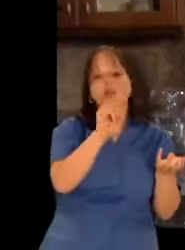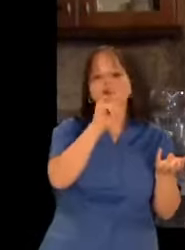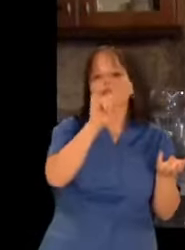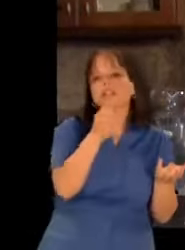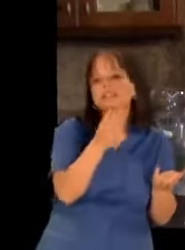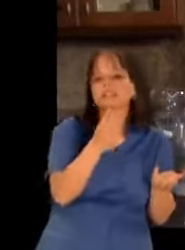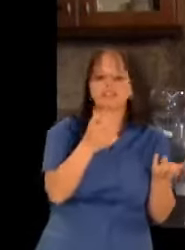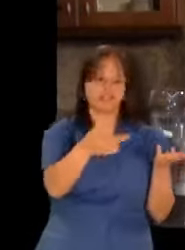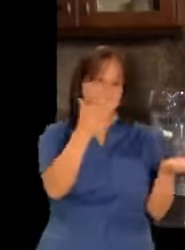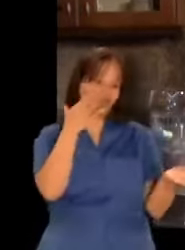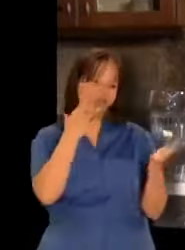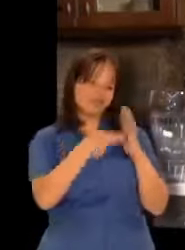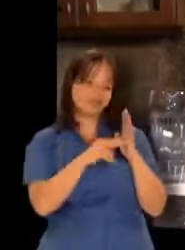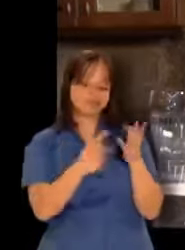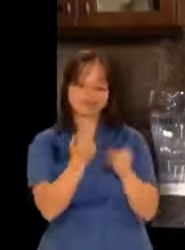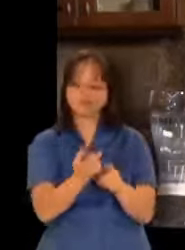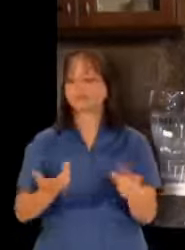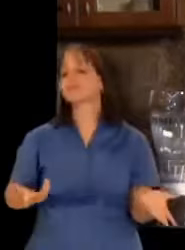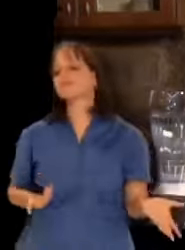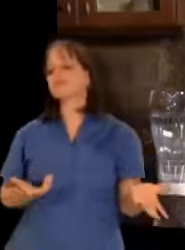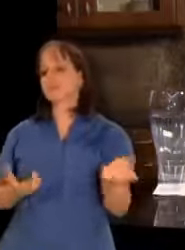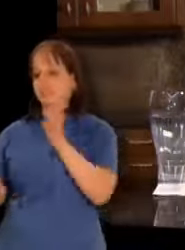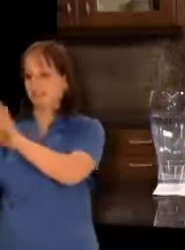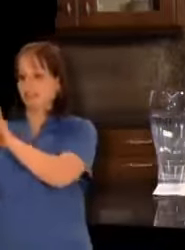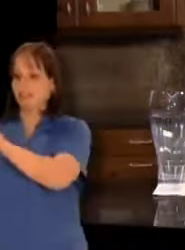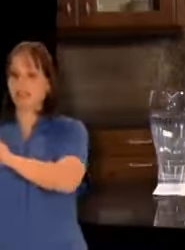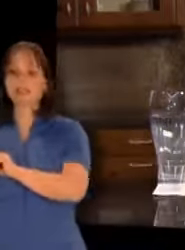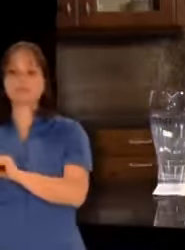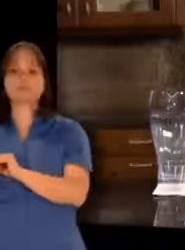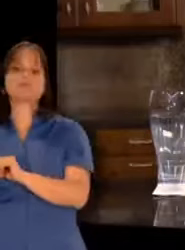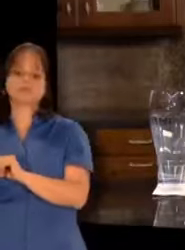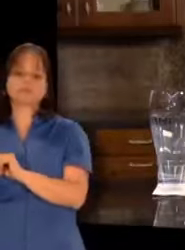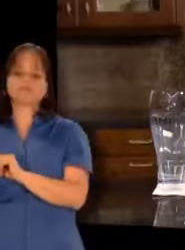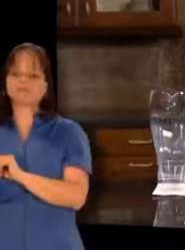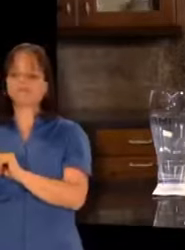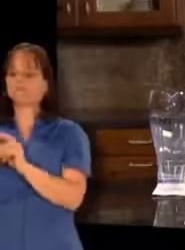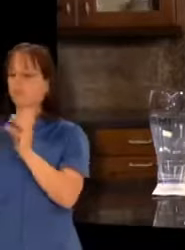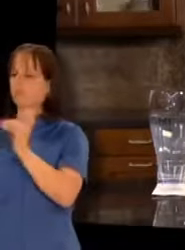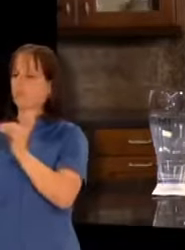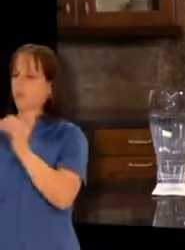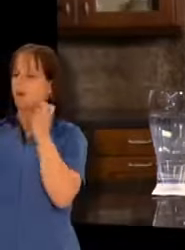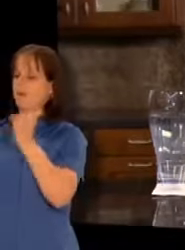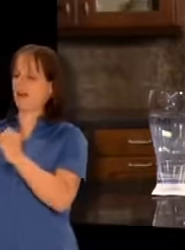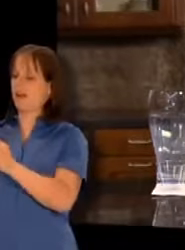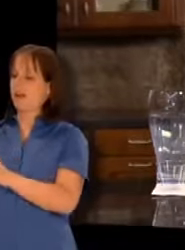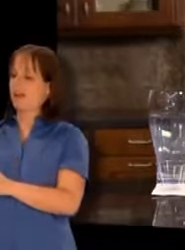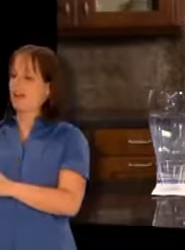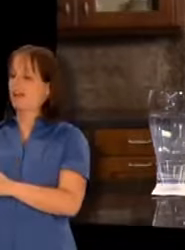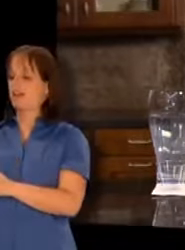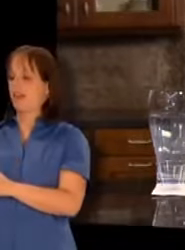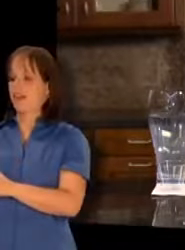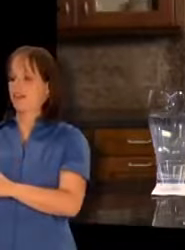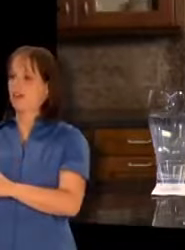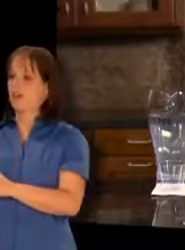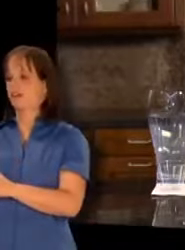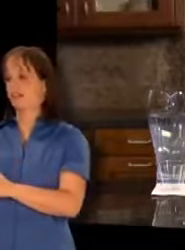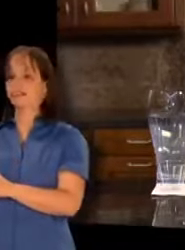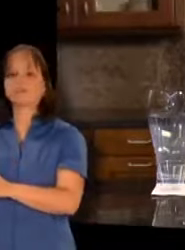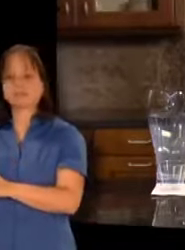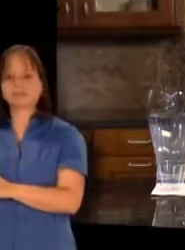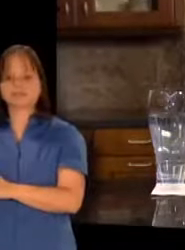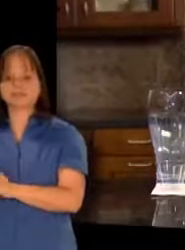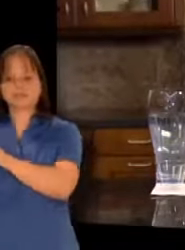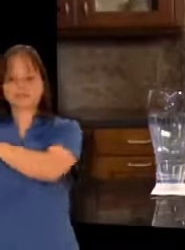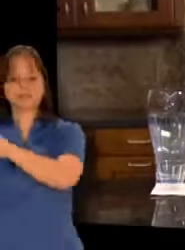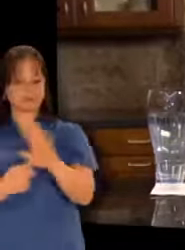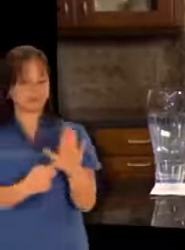rusting. We all know what that is, right? And so if it has a negative ORP, that's what makes it a powerful antioxidant. So what we're going to do